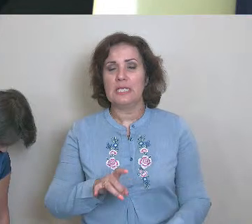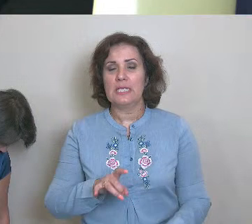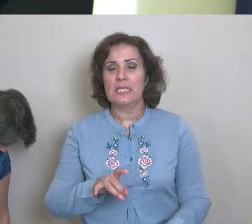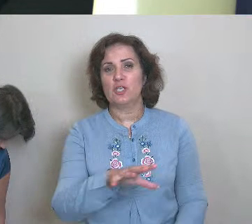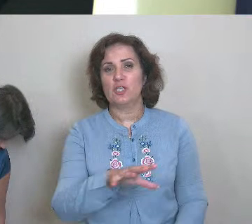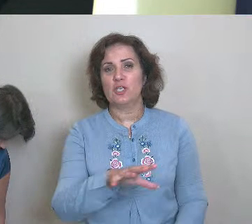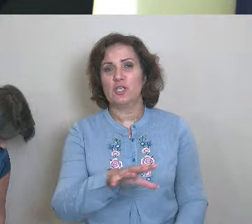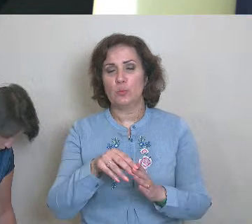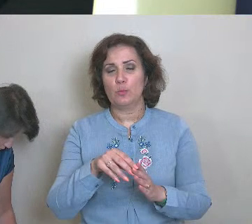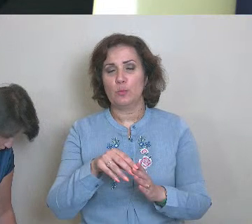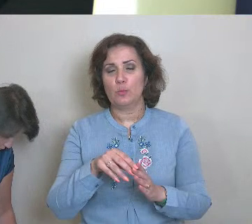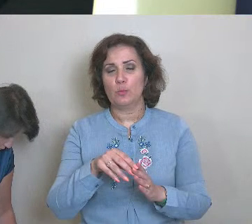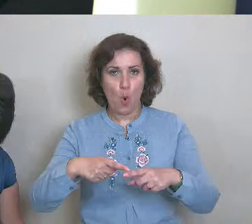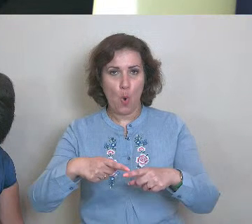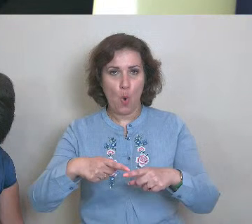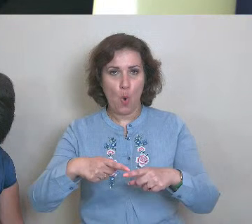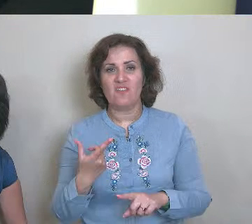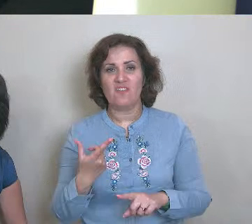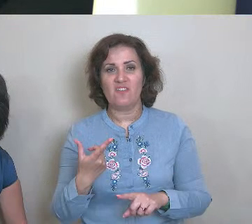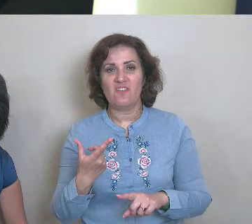on the